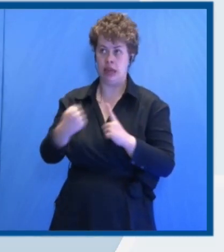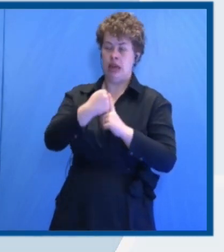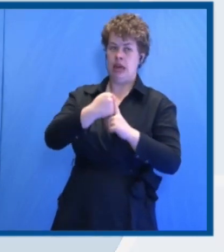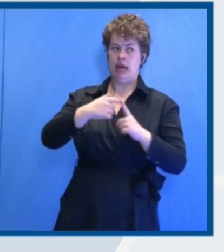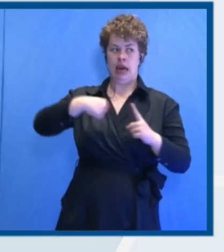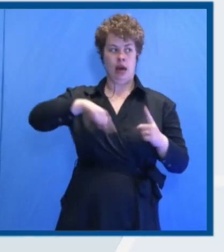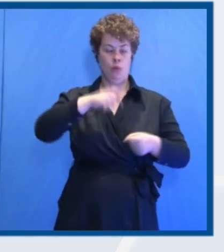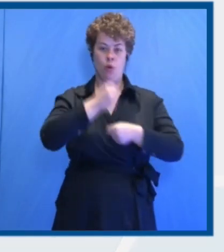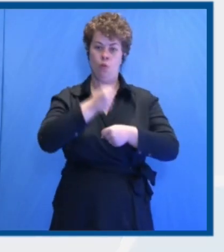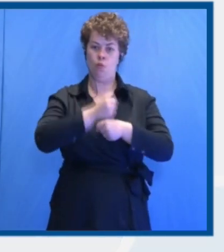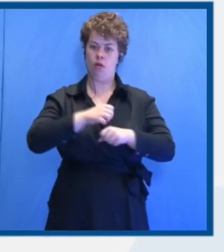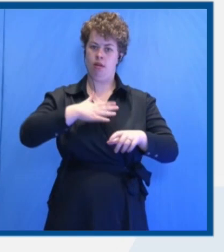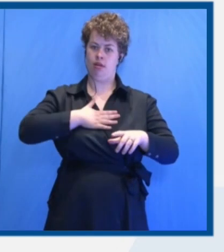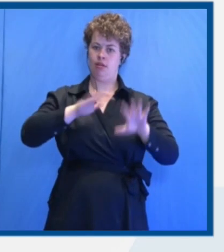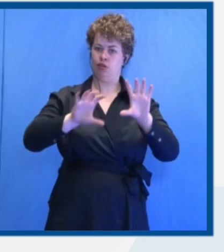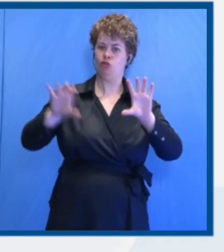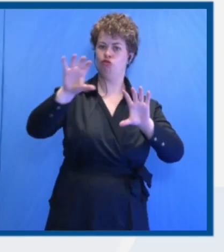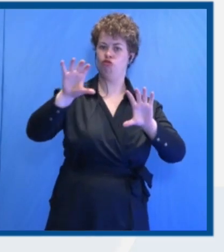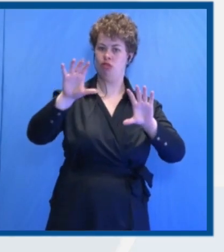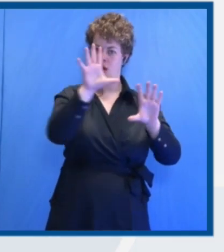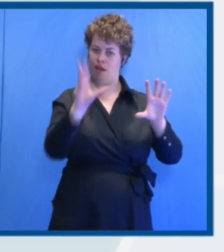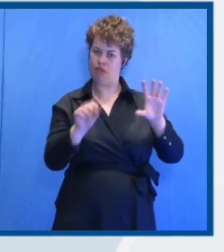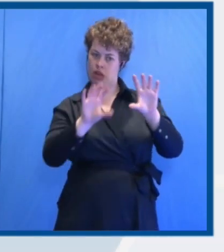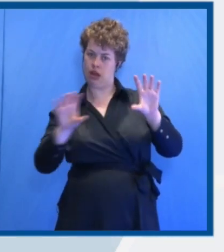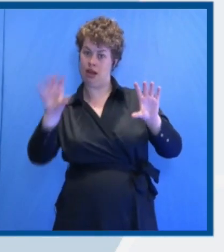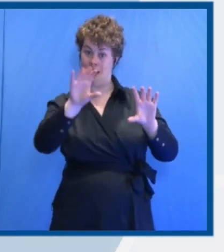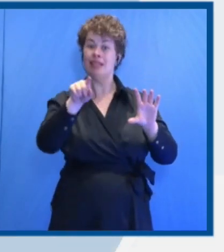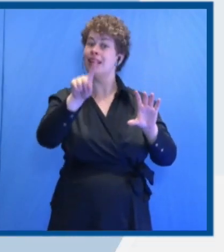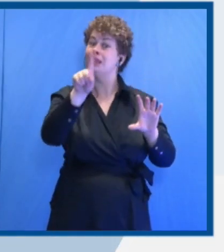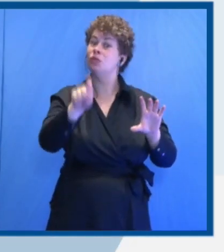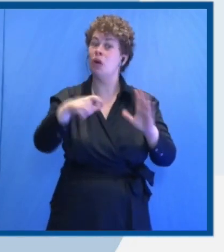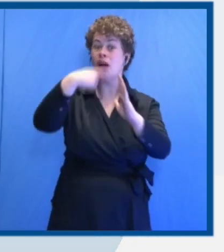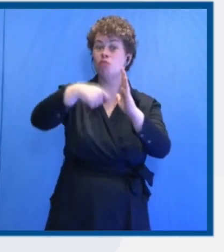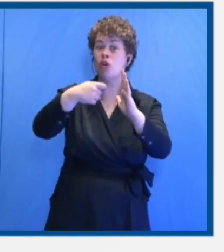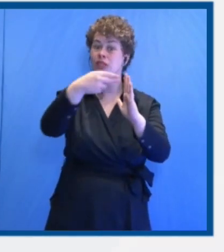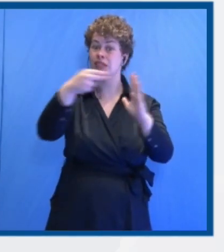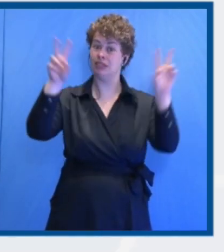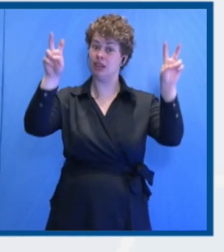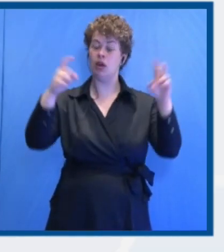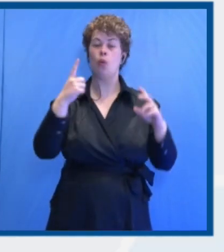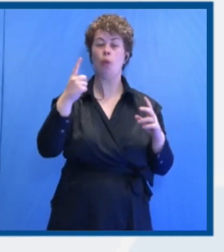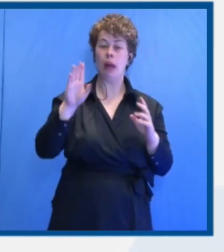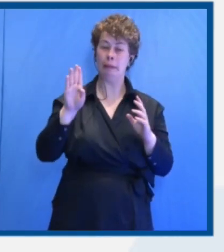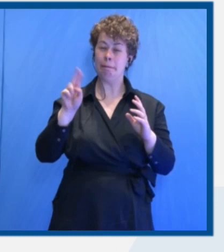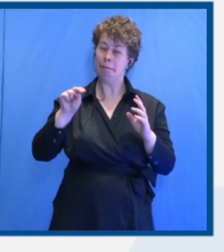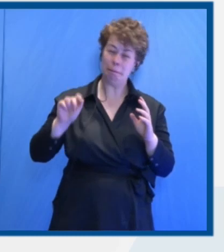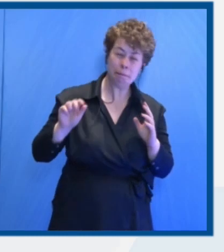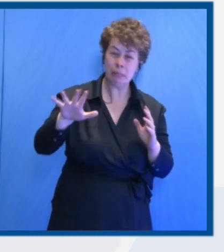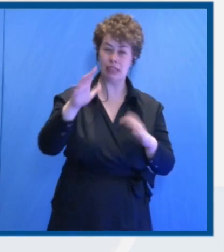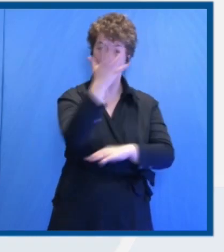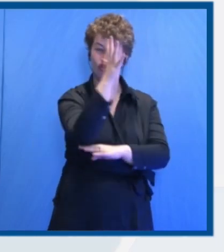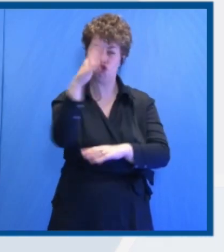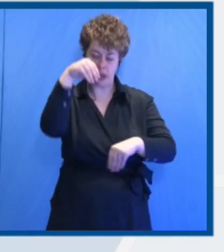and hence the solution, the 1 billion trees for Africa, which is supporting the Great Green Wall in